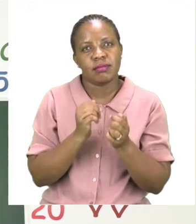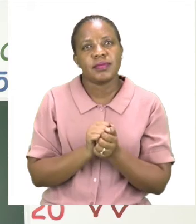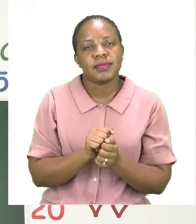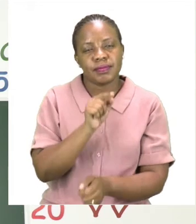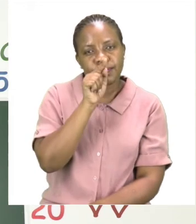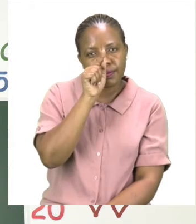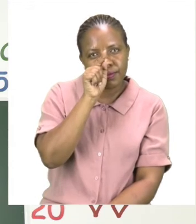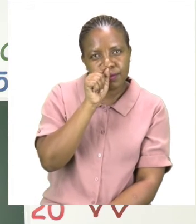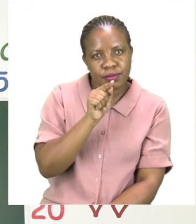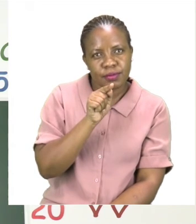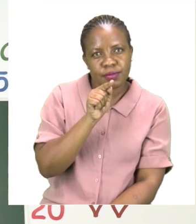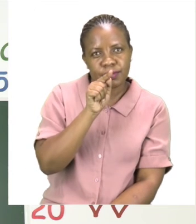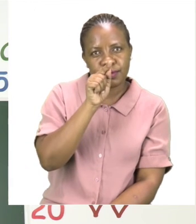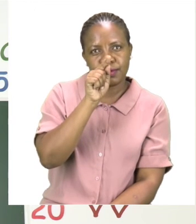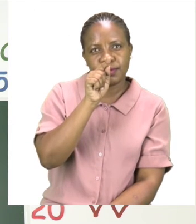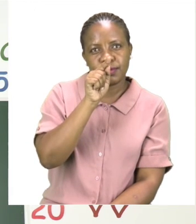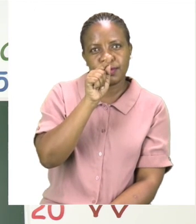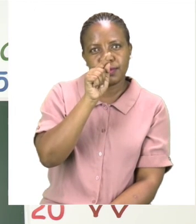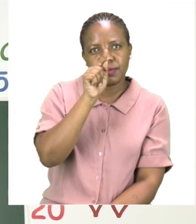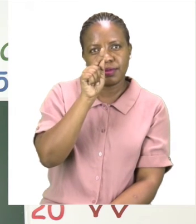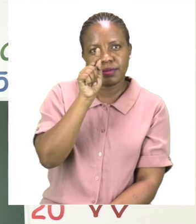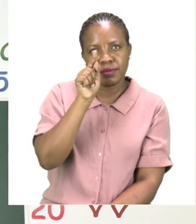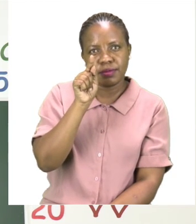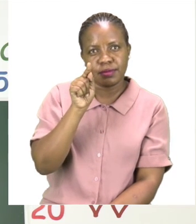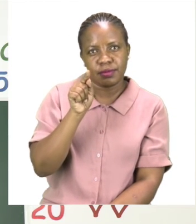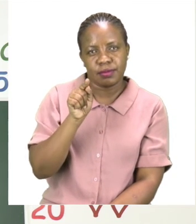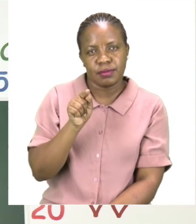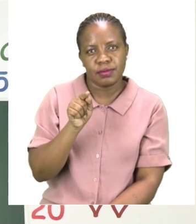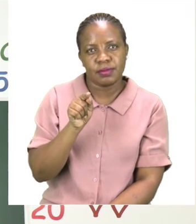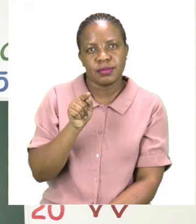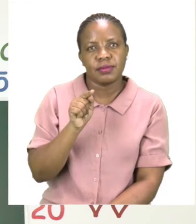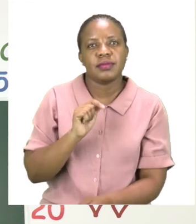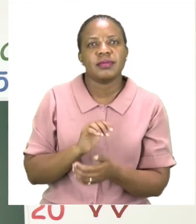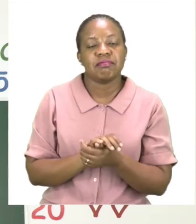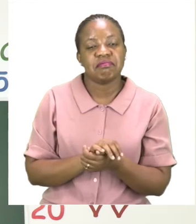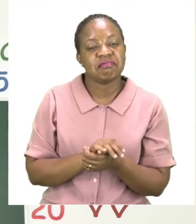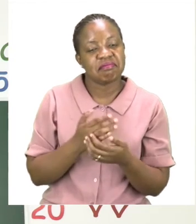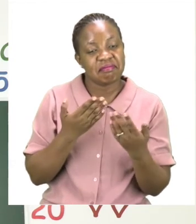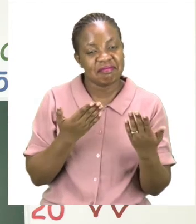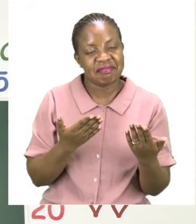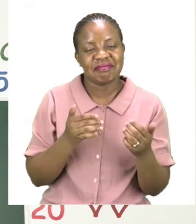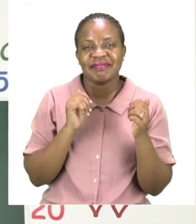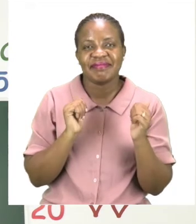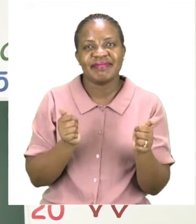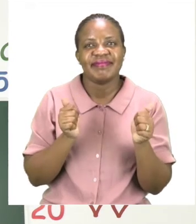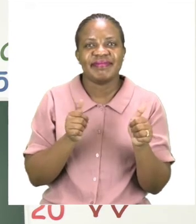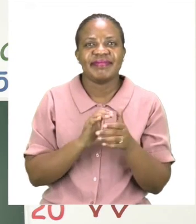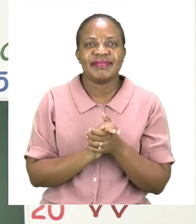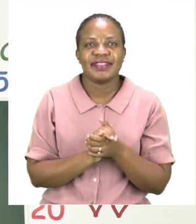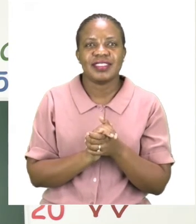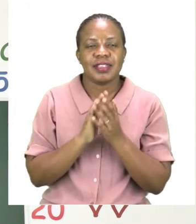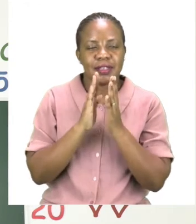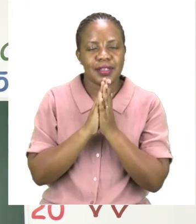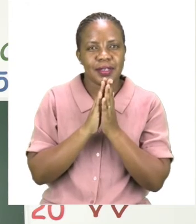down, up, and round. Very good. Make sure you do